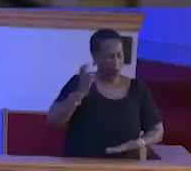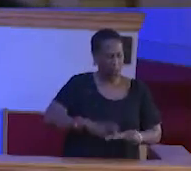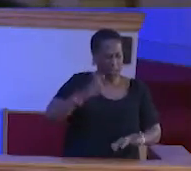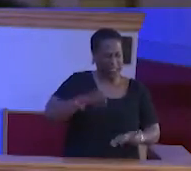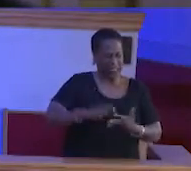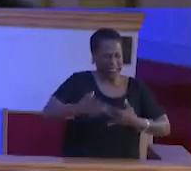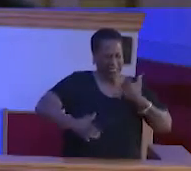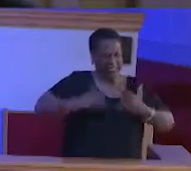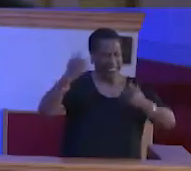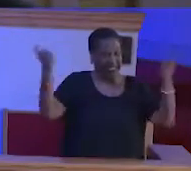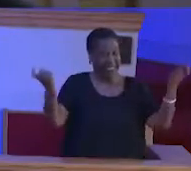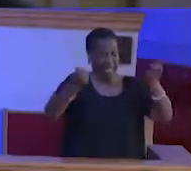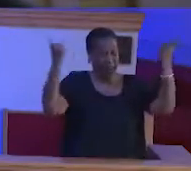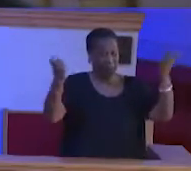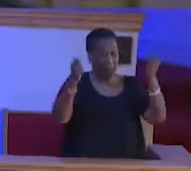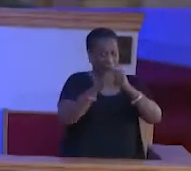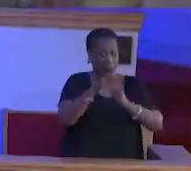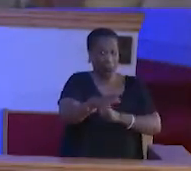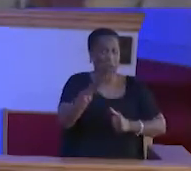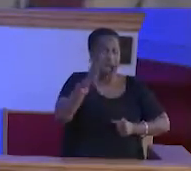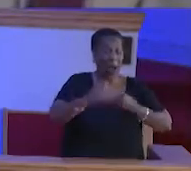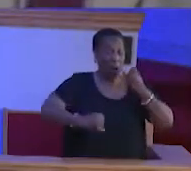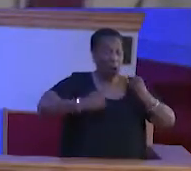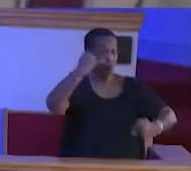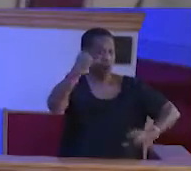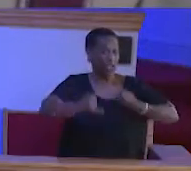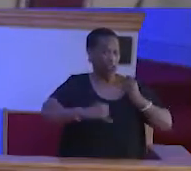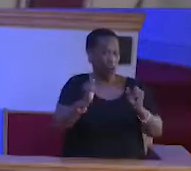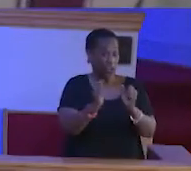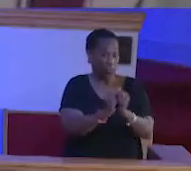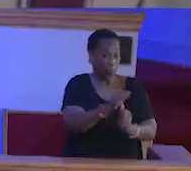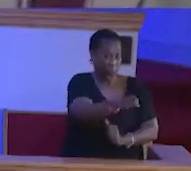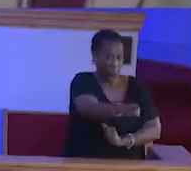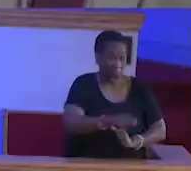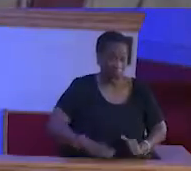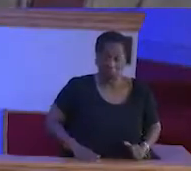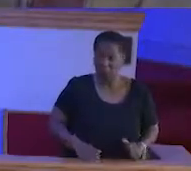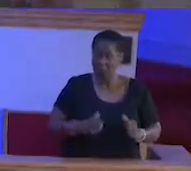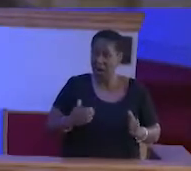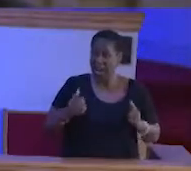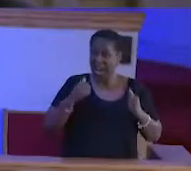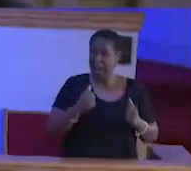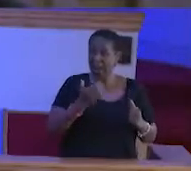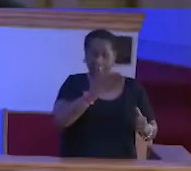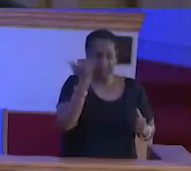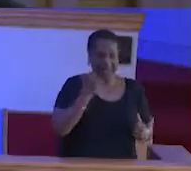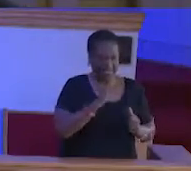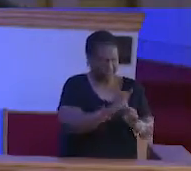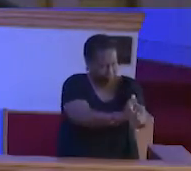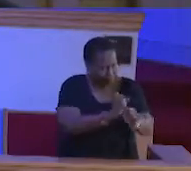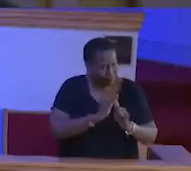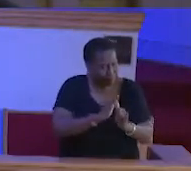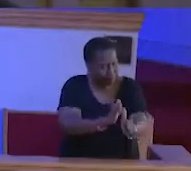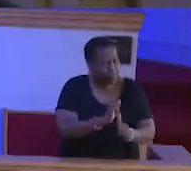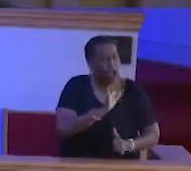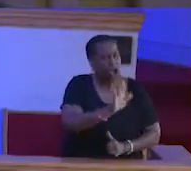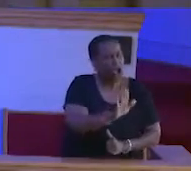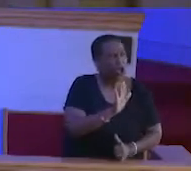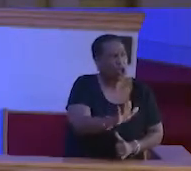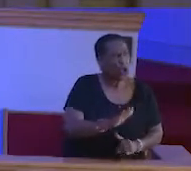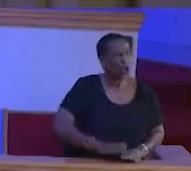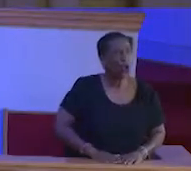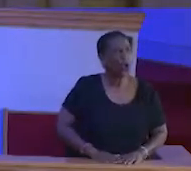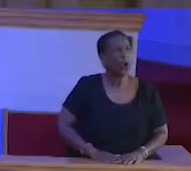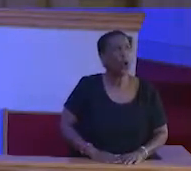celebrate with you. I'm gonna rejoice with you, because it is no secret what God can